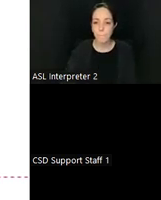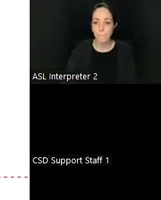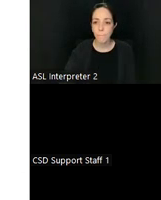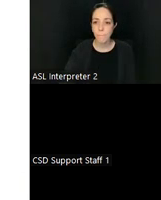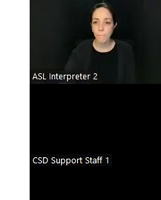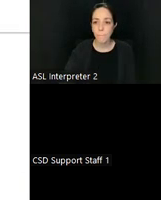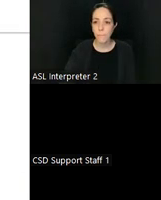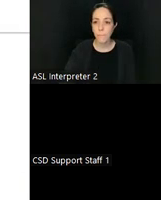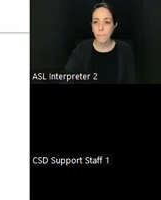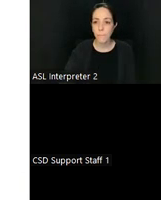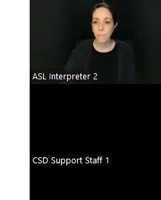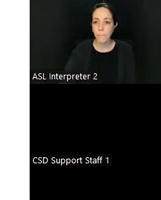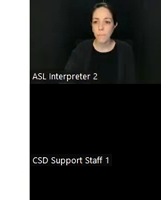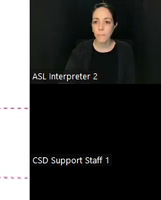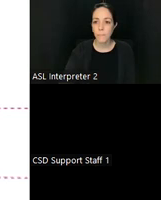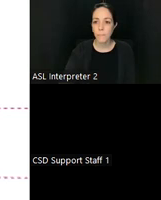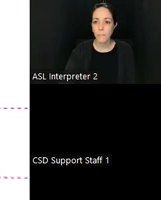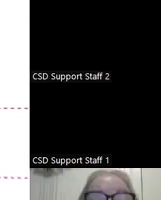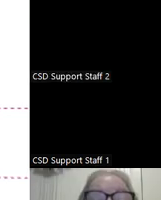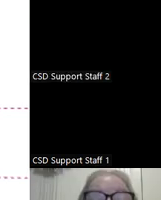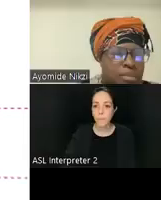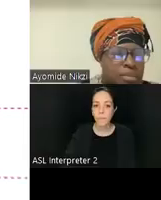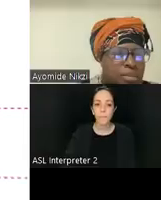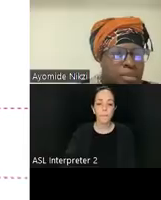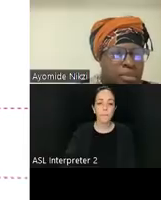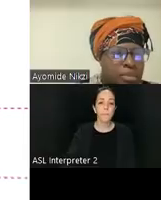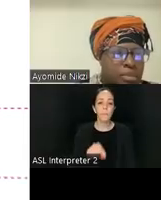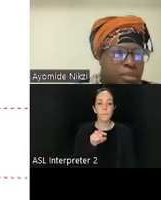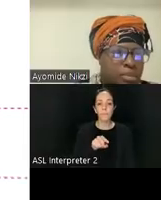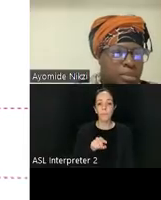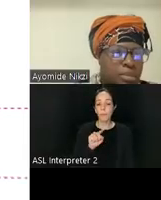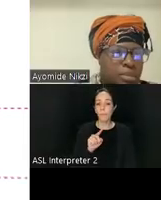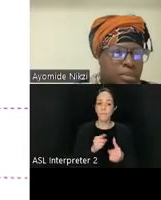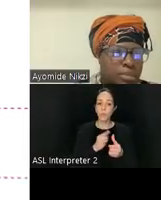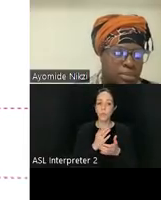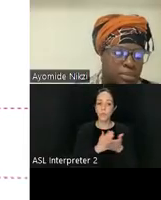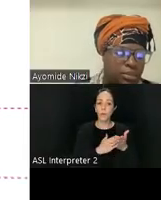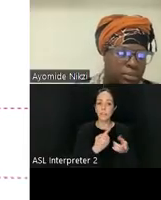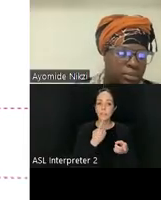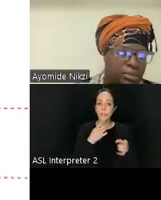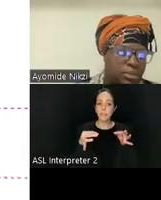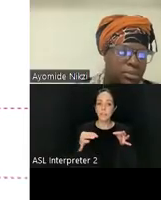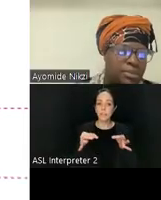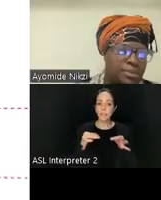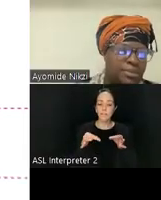was in the introduction section, and it was defined in